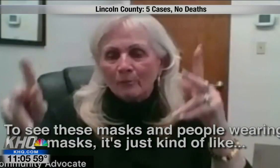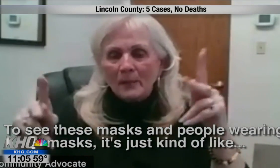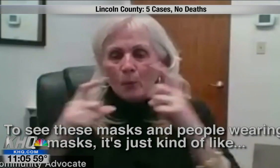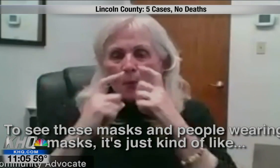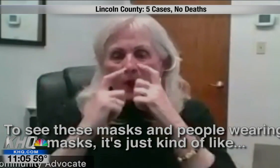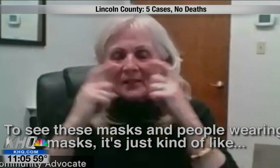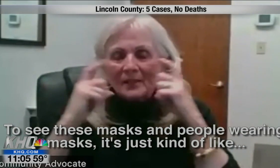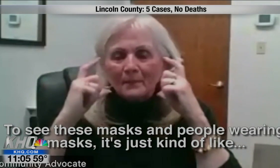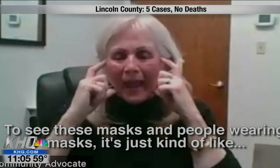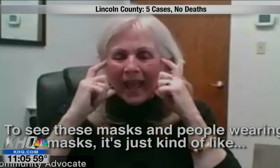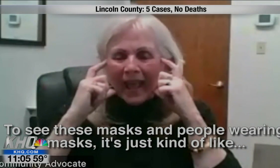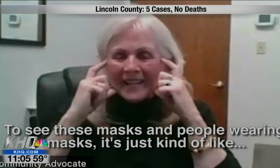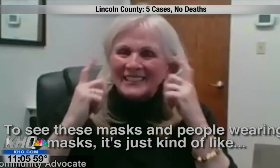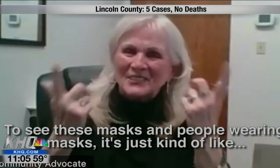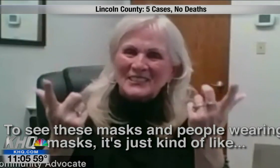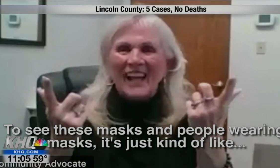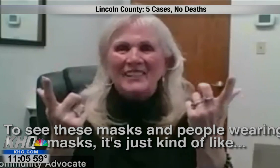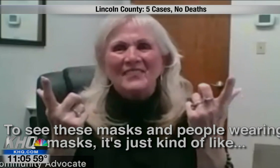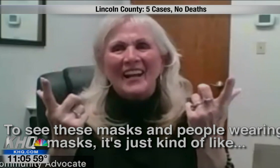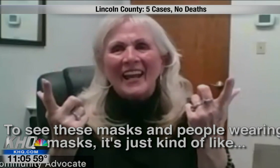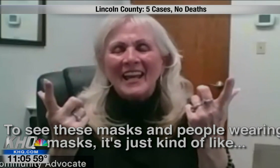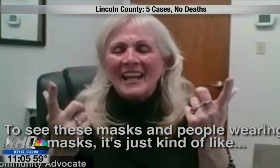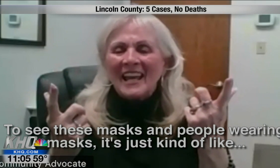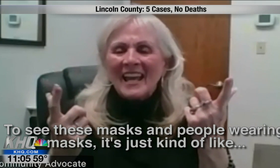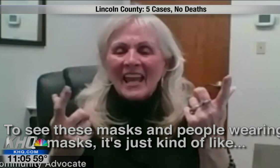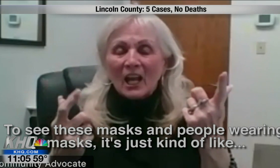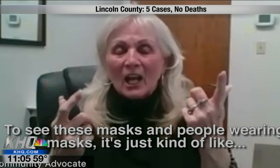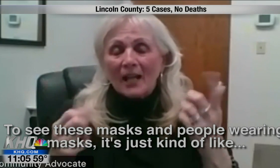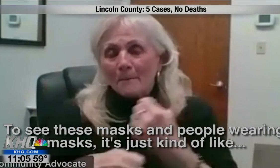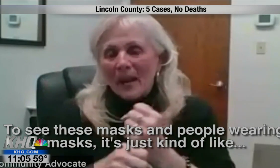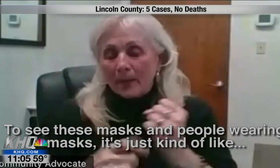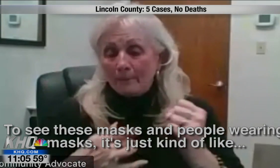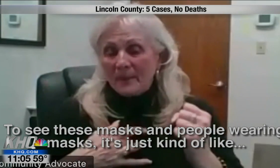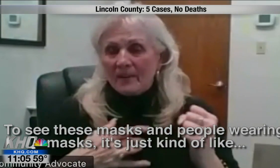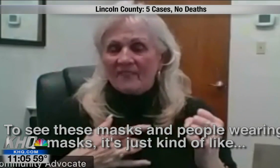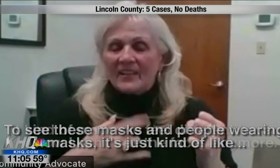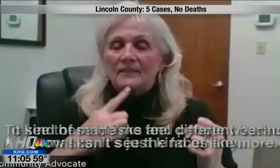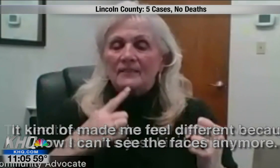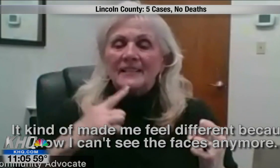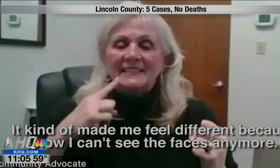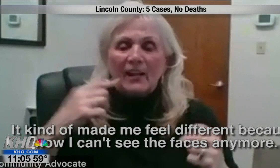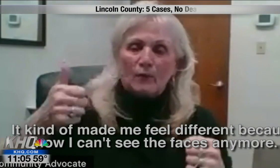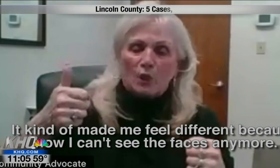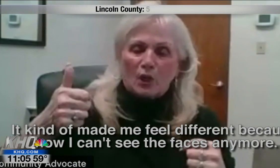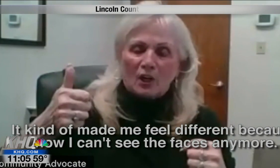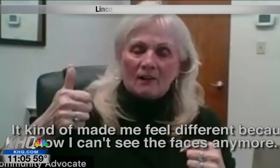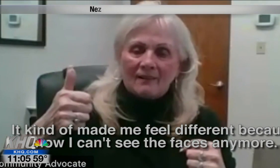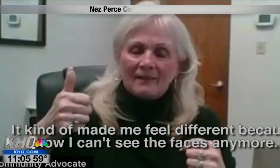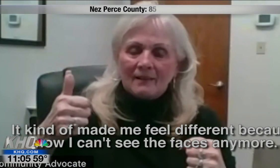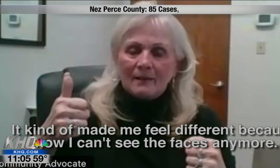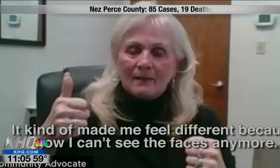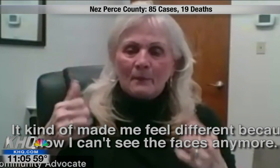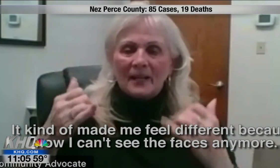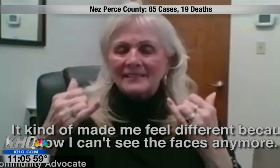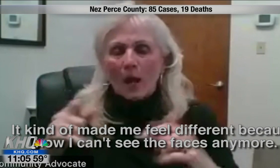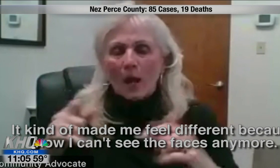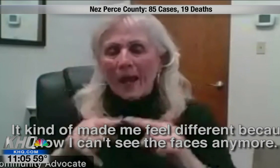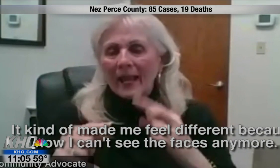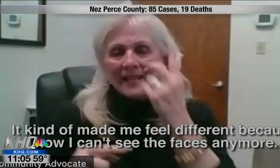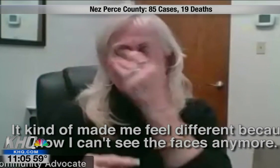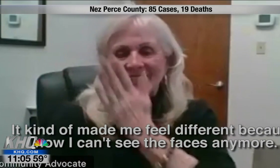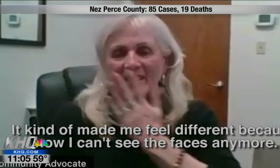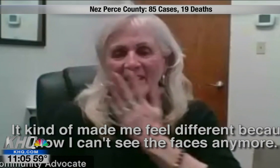see this, mass of people wearing masks, it's just kind of like, it kind of made me feel